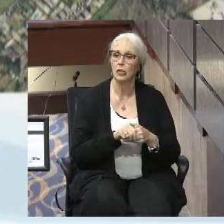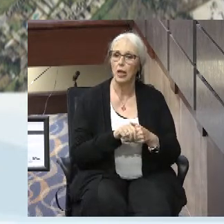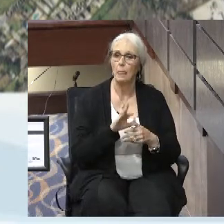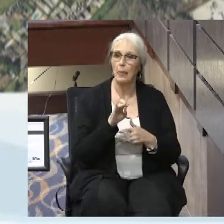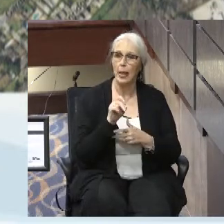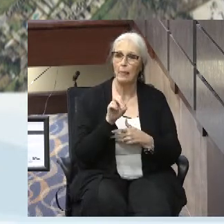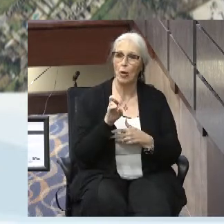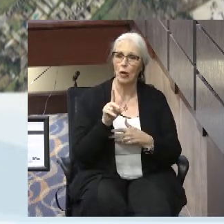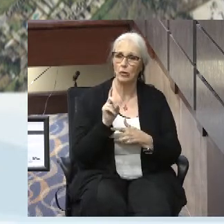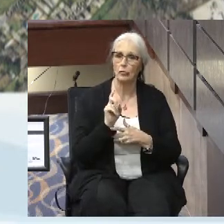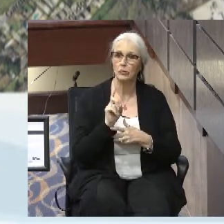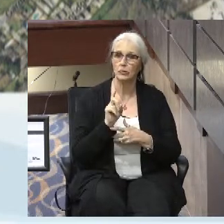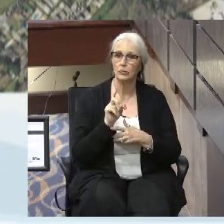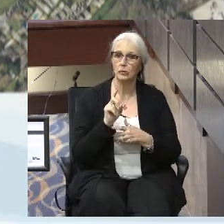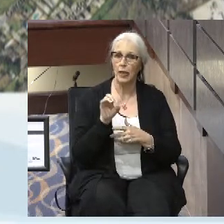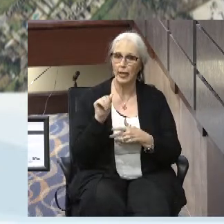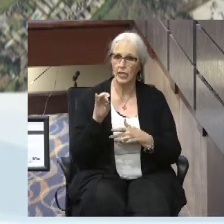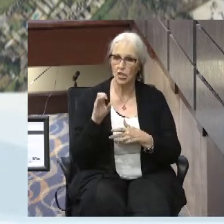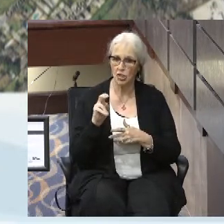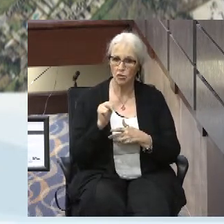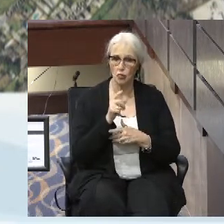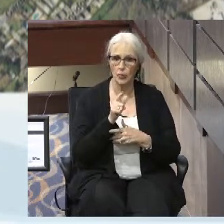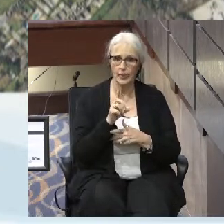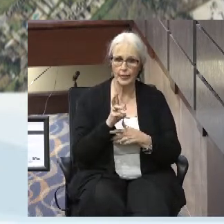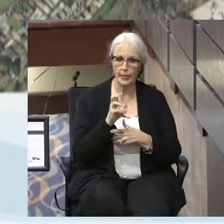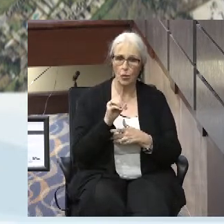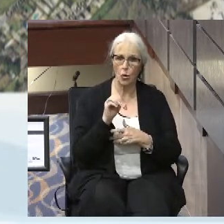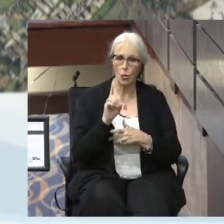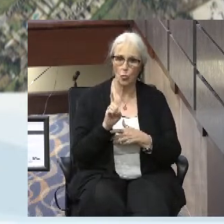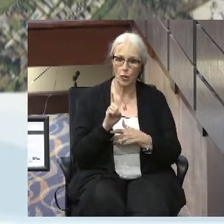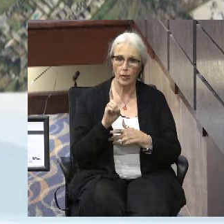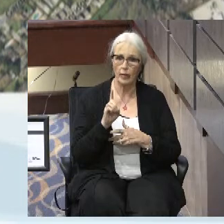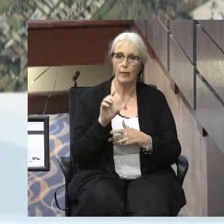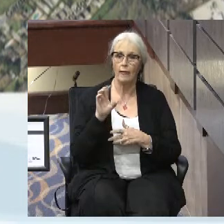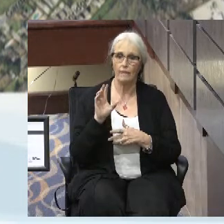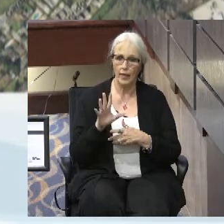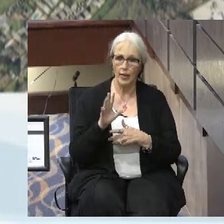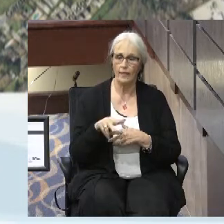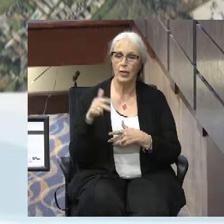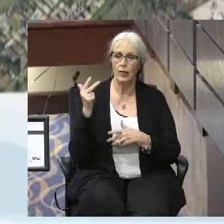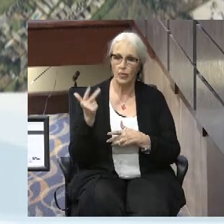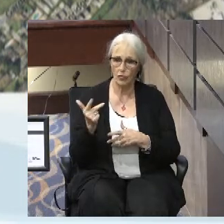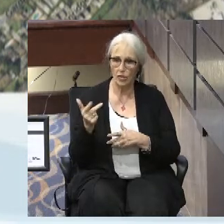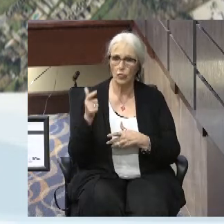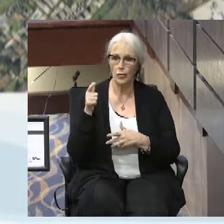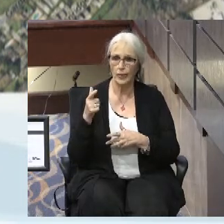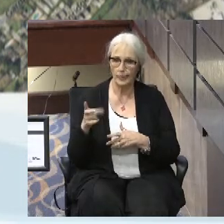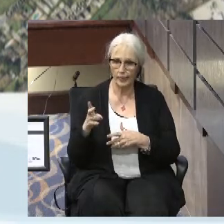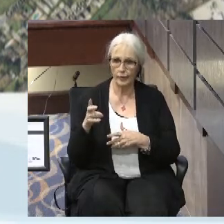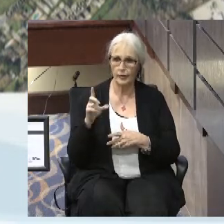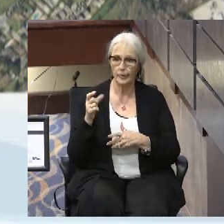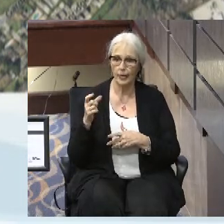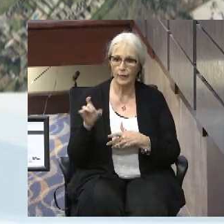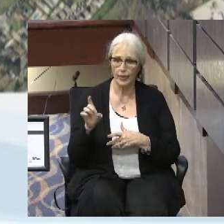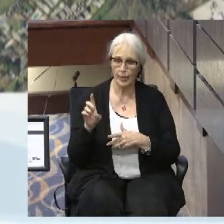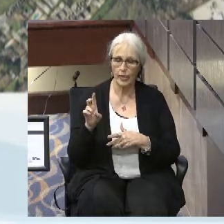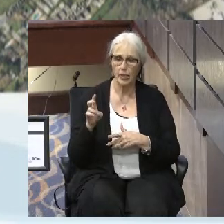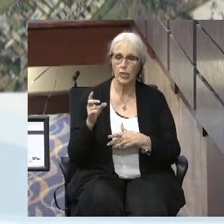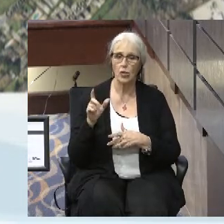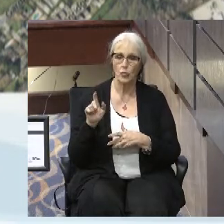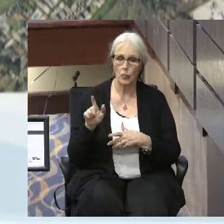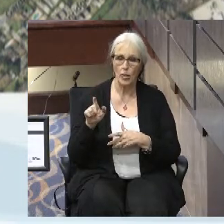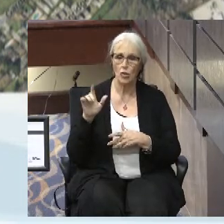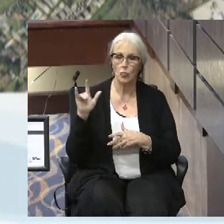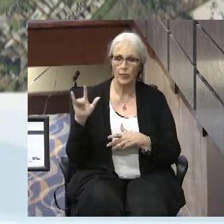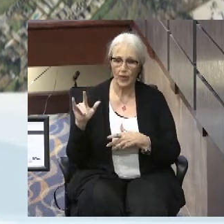PUD, in 2601, 2605, 2609, 2613, 2617, 2621,